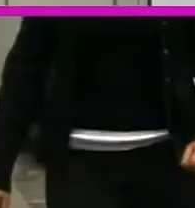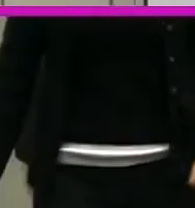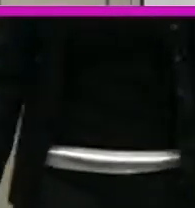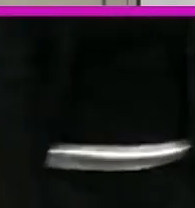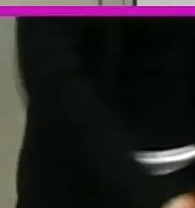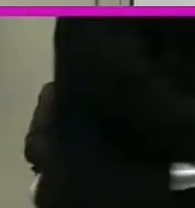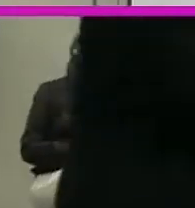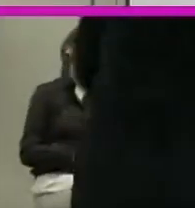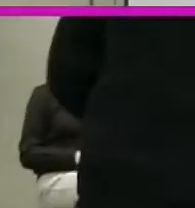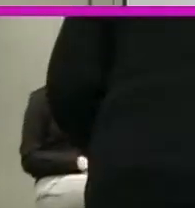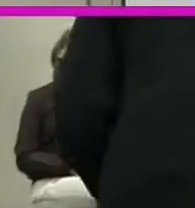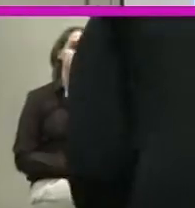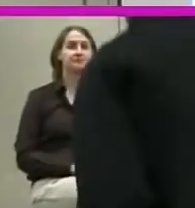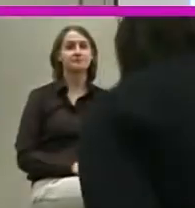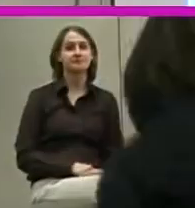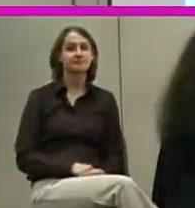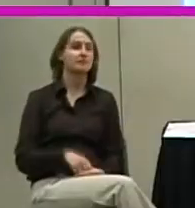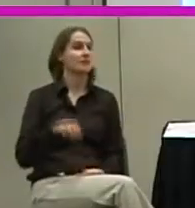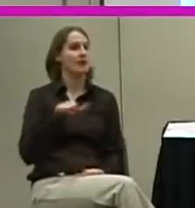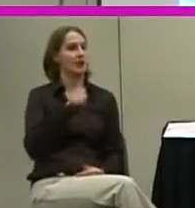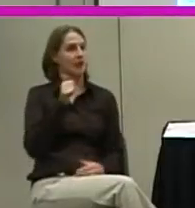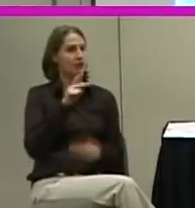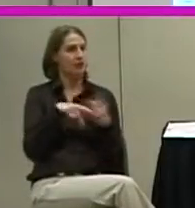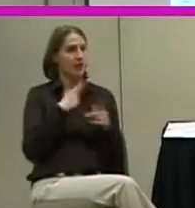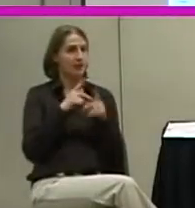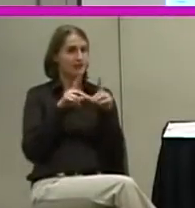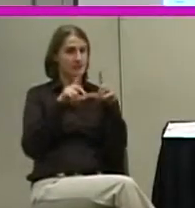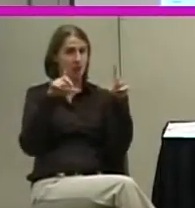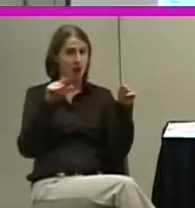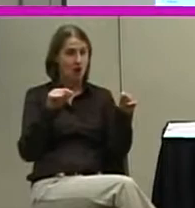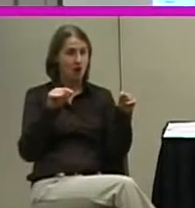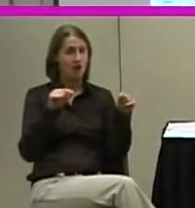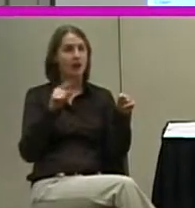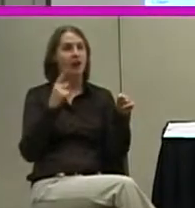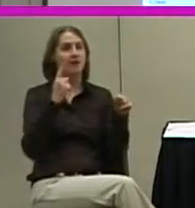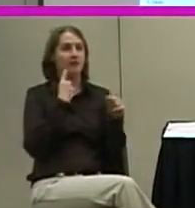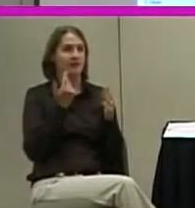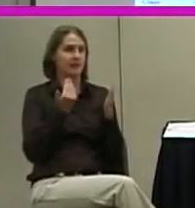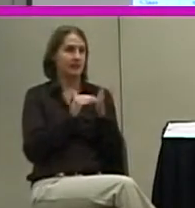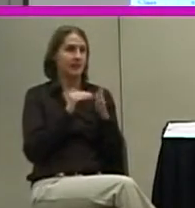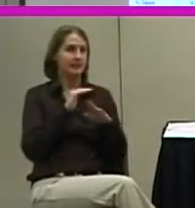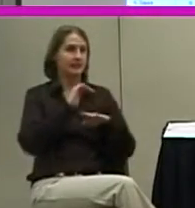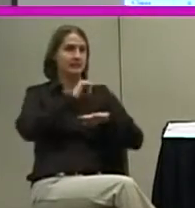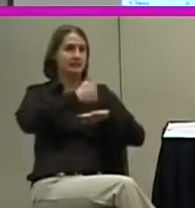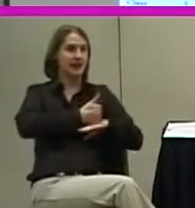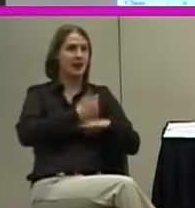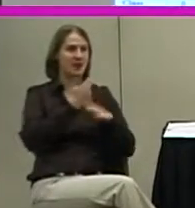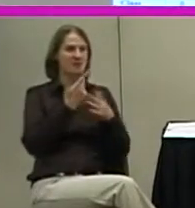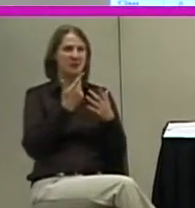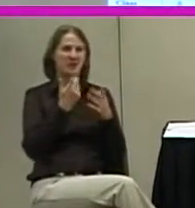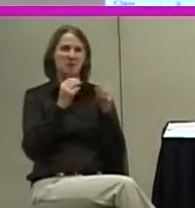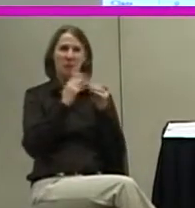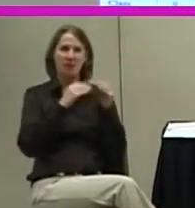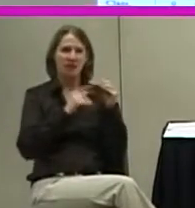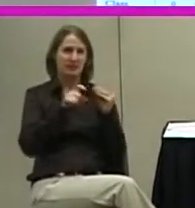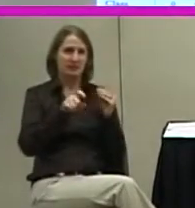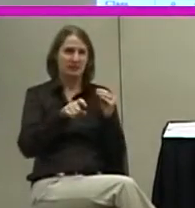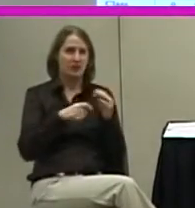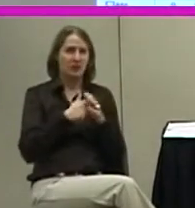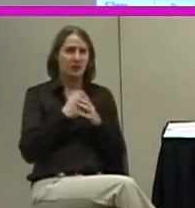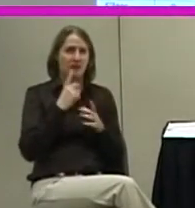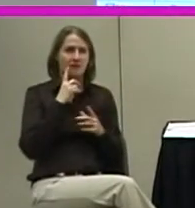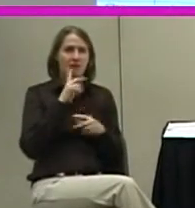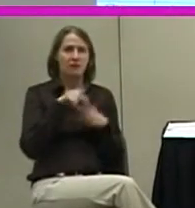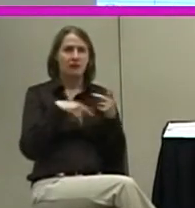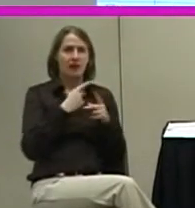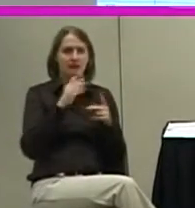card that is set up, I think, again, bigger than what's necessary for the kind of kid